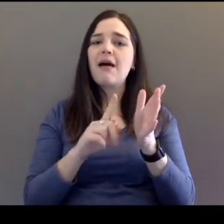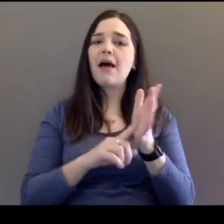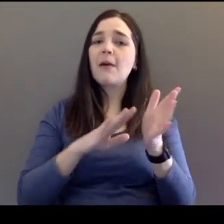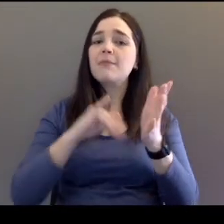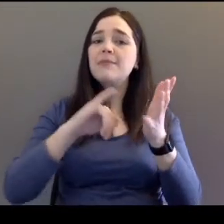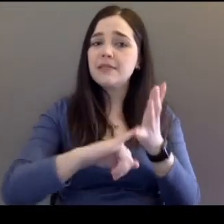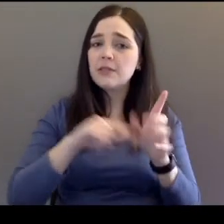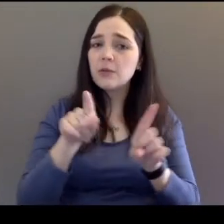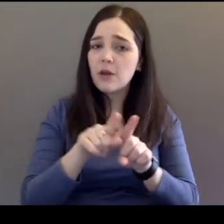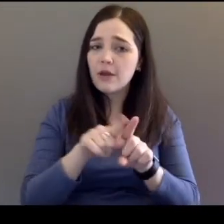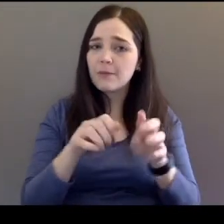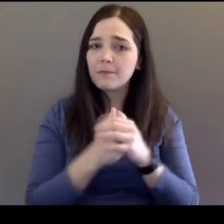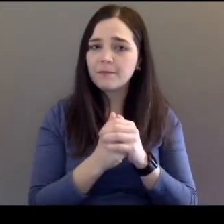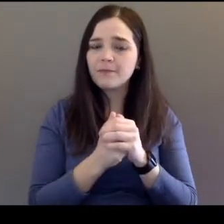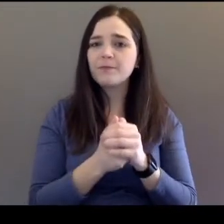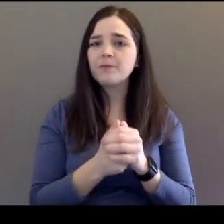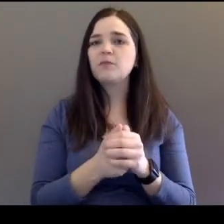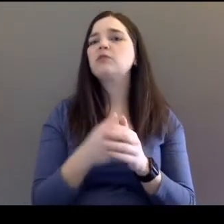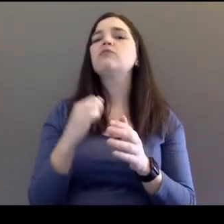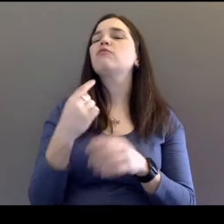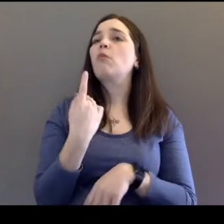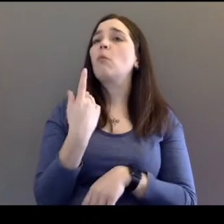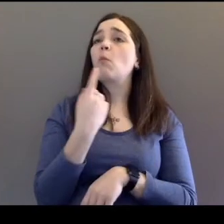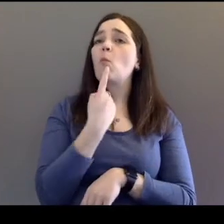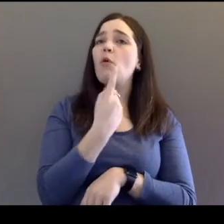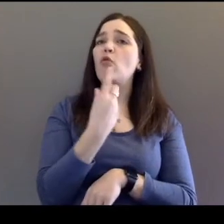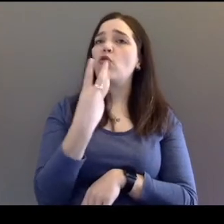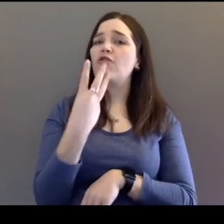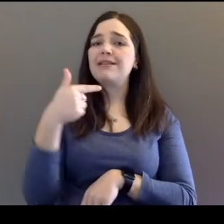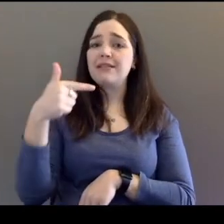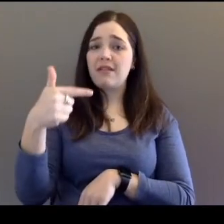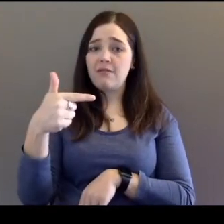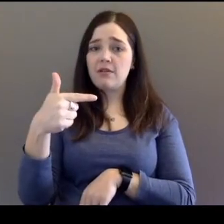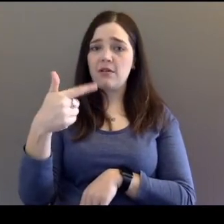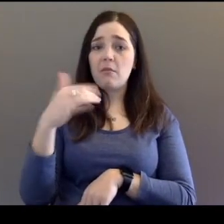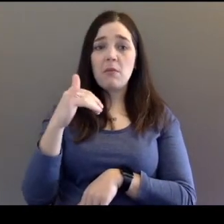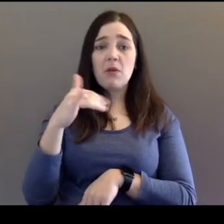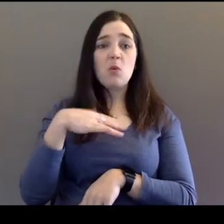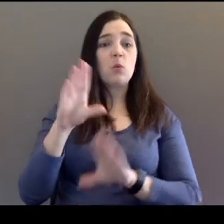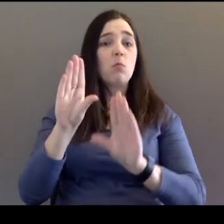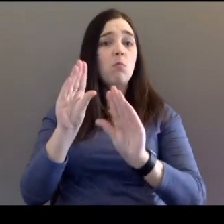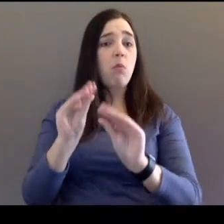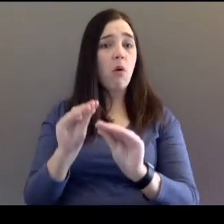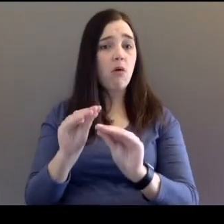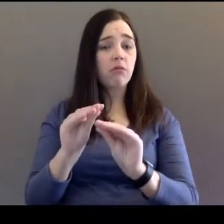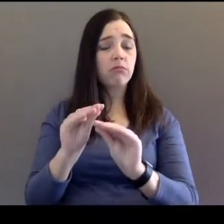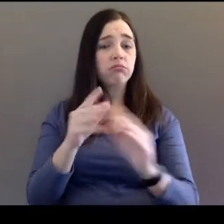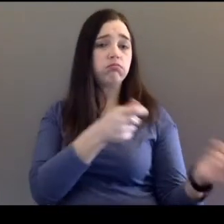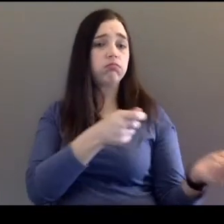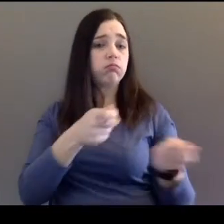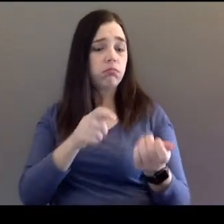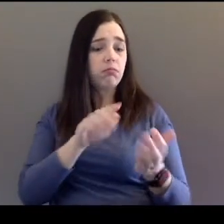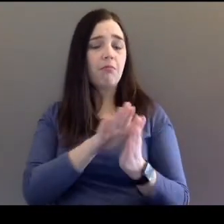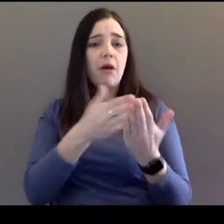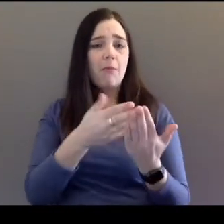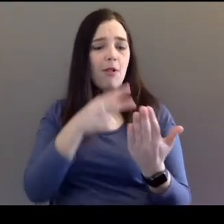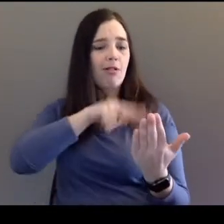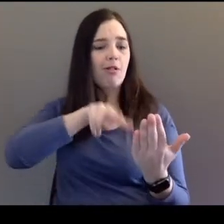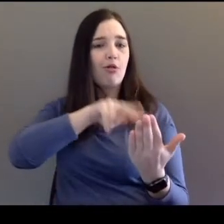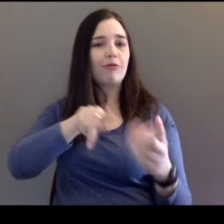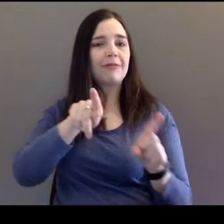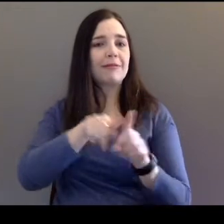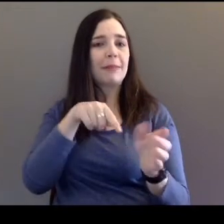These words from Psalm 137. If you've got a Bible, you might want to pause this and find it and have a look at it yourself.